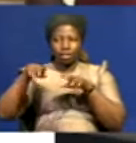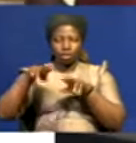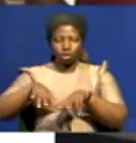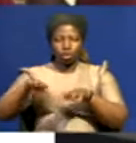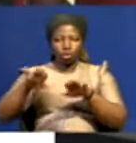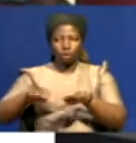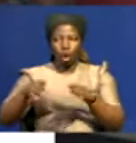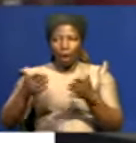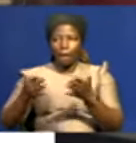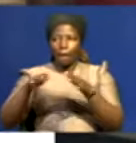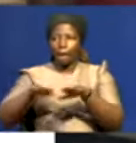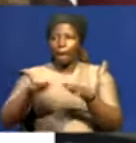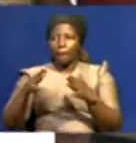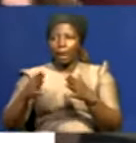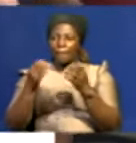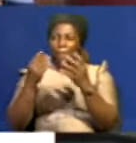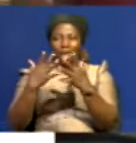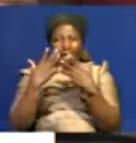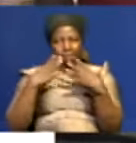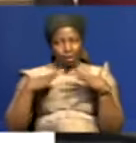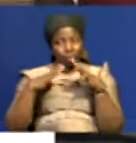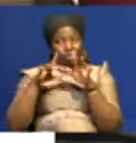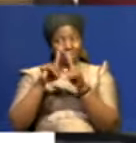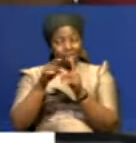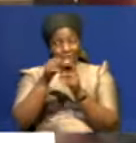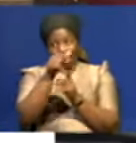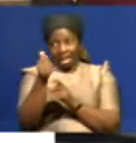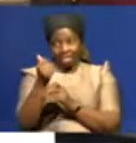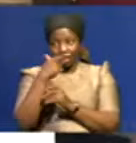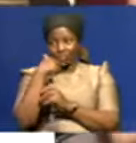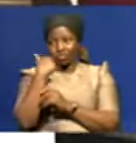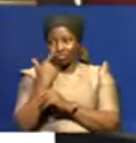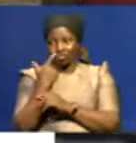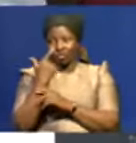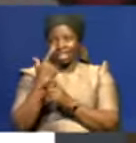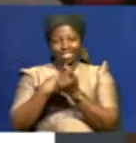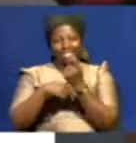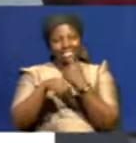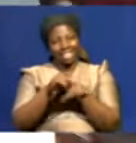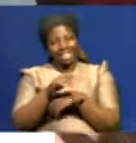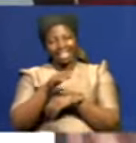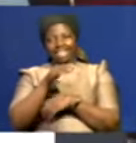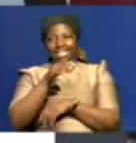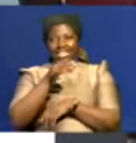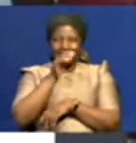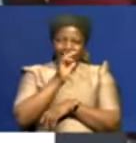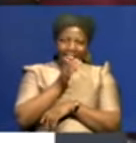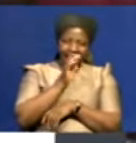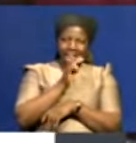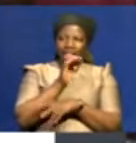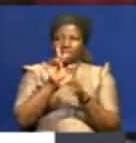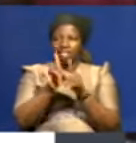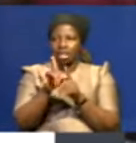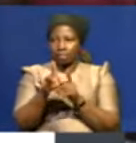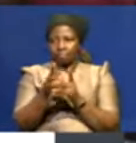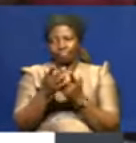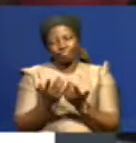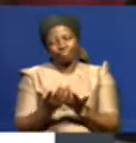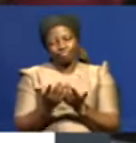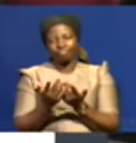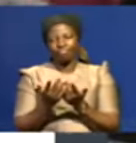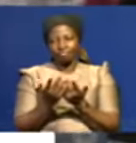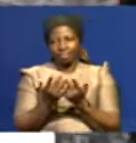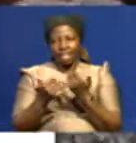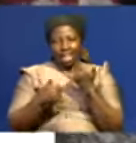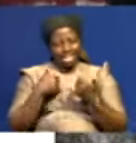And also we have all those kinds of people who are vending all those soft drinks and hard drinks. So it's all about party, and you are ready to go.